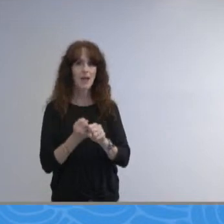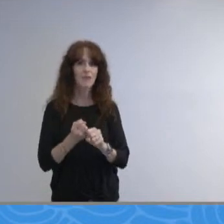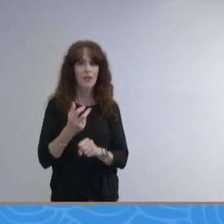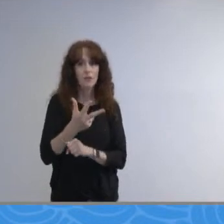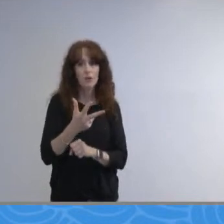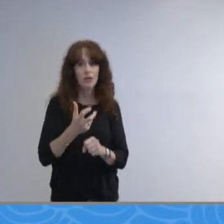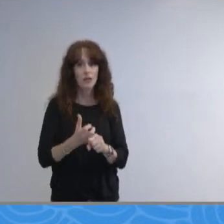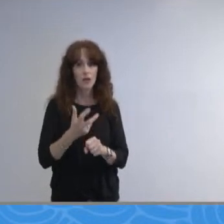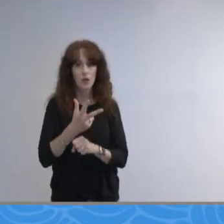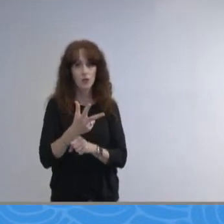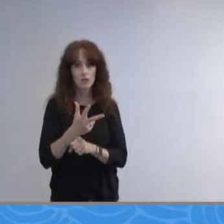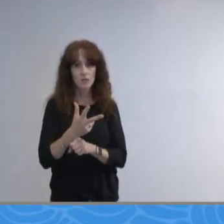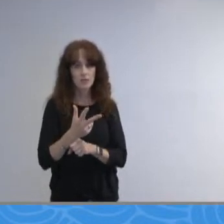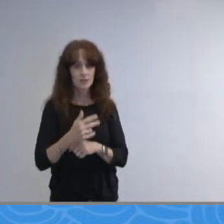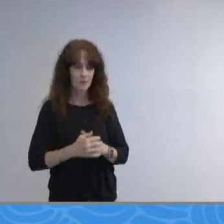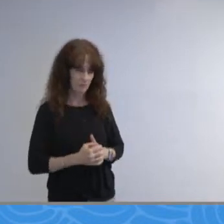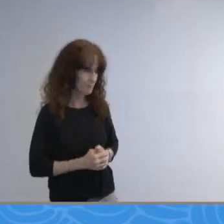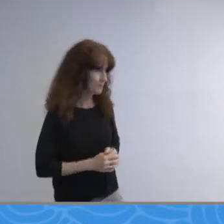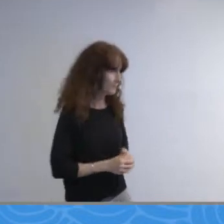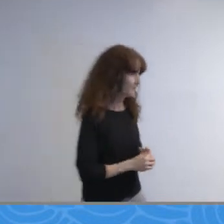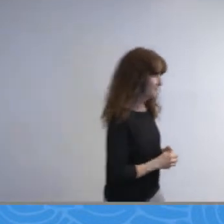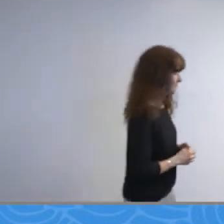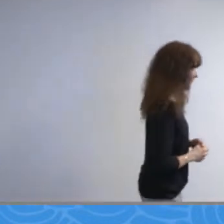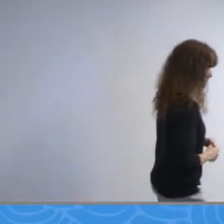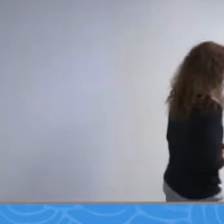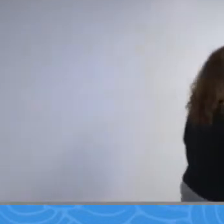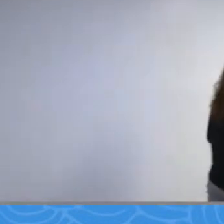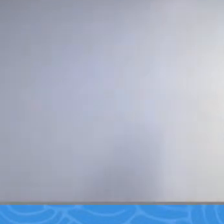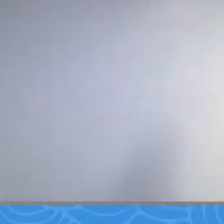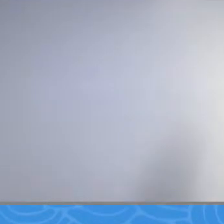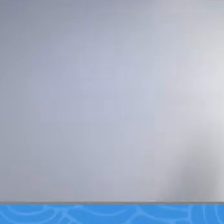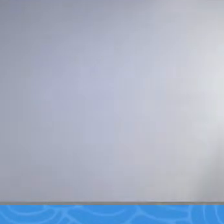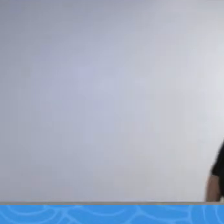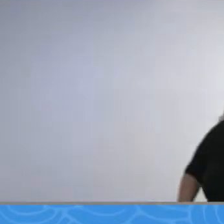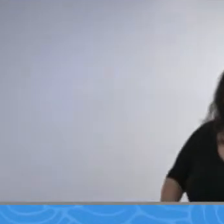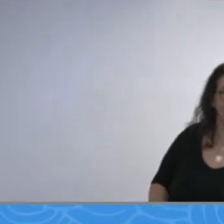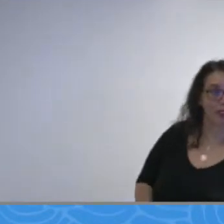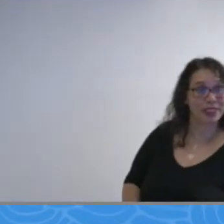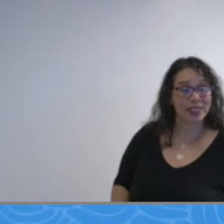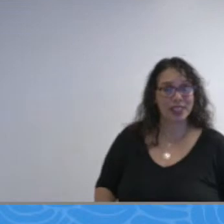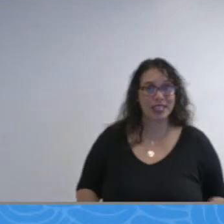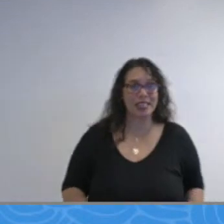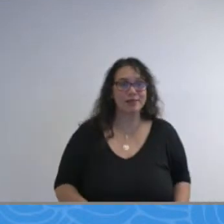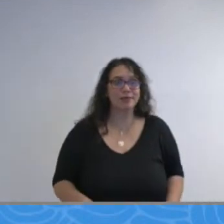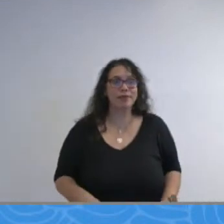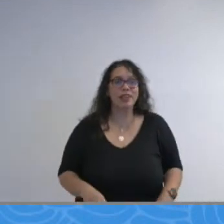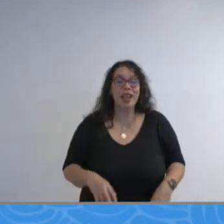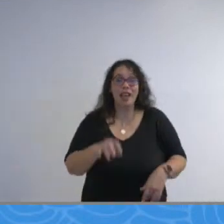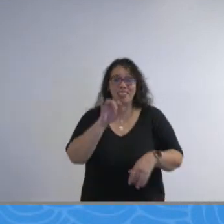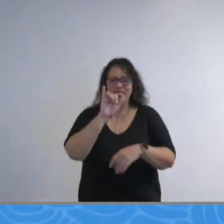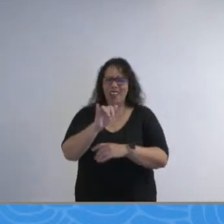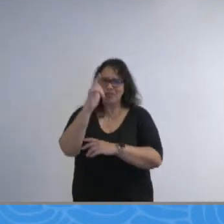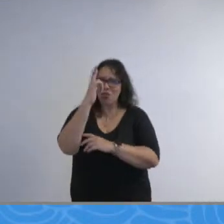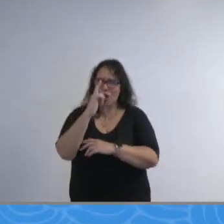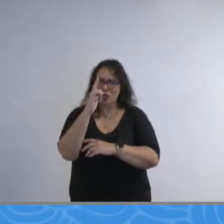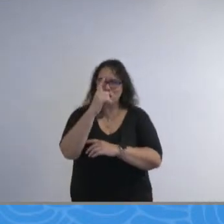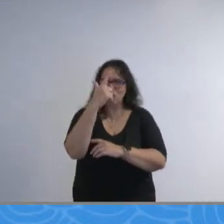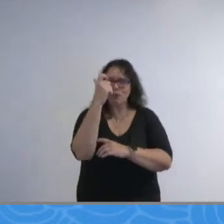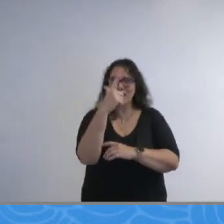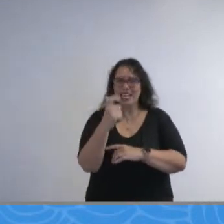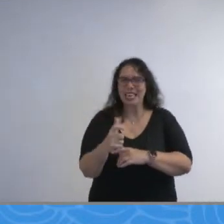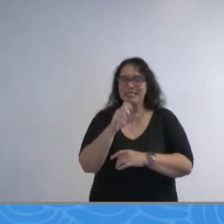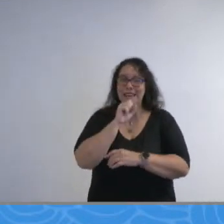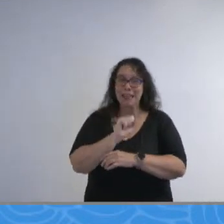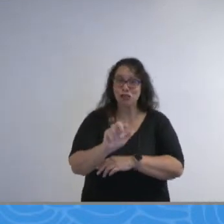years. And that makes logical sense. A child who's 3 who qualifies for special education services